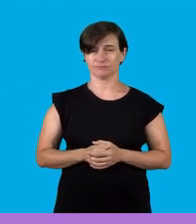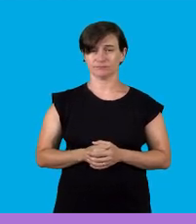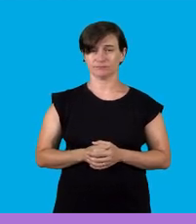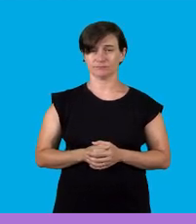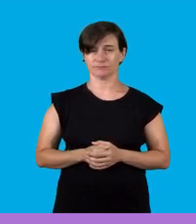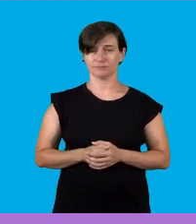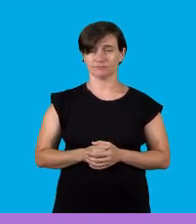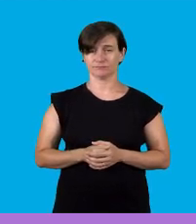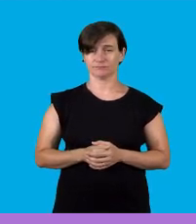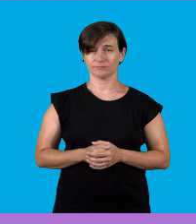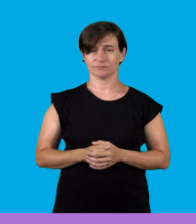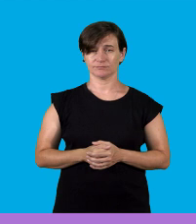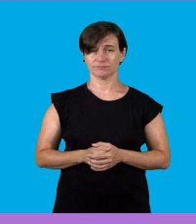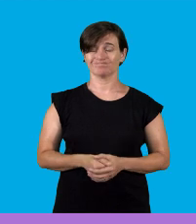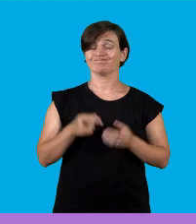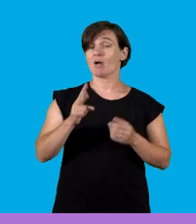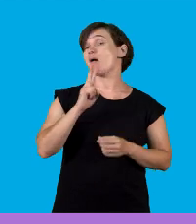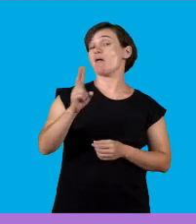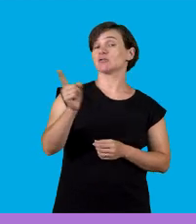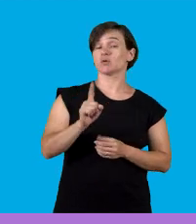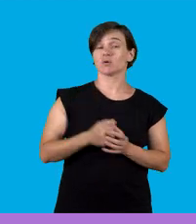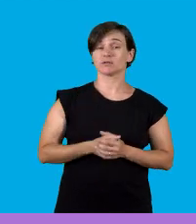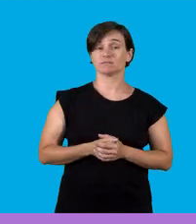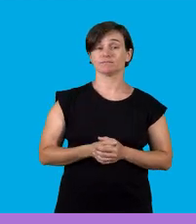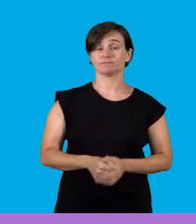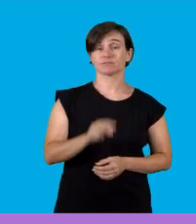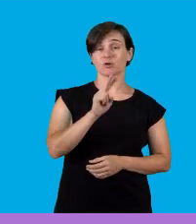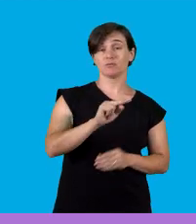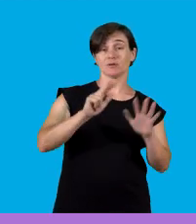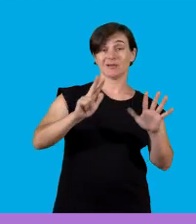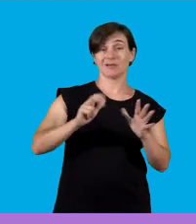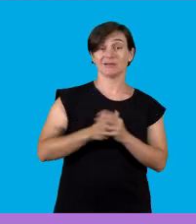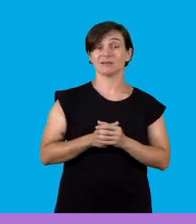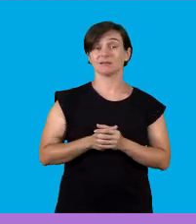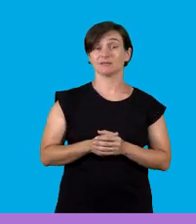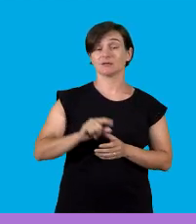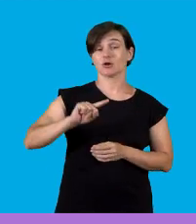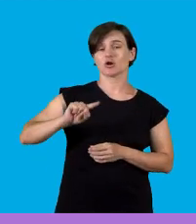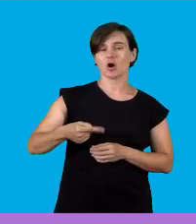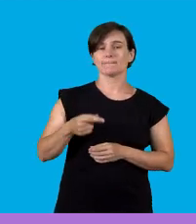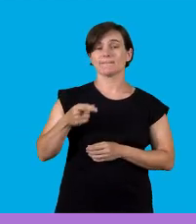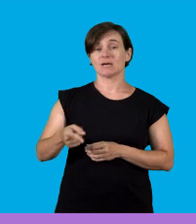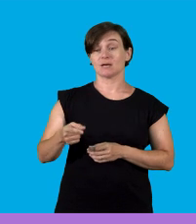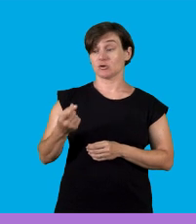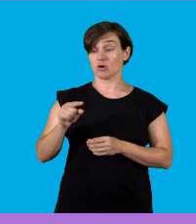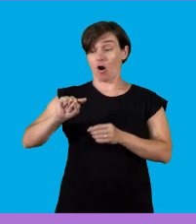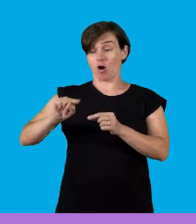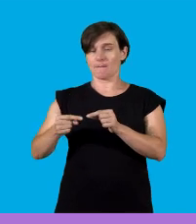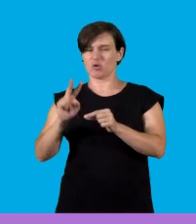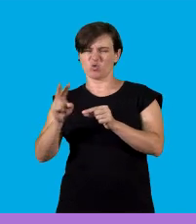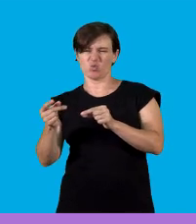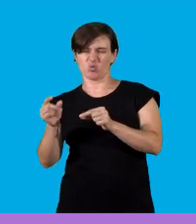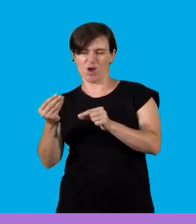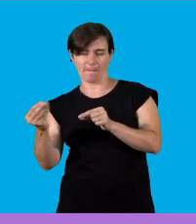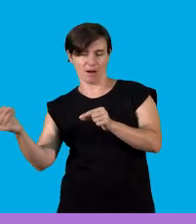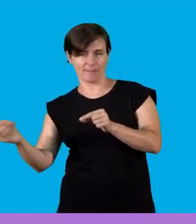0.000694444. So doing this, I'll get an answer of 28, and I'll round off to 2 decimal